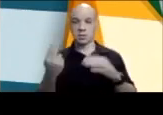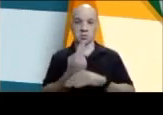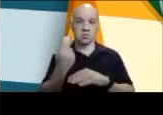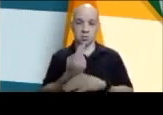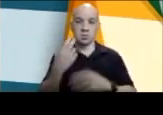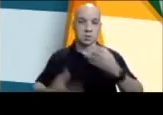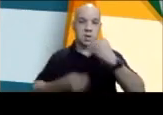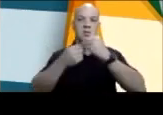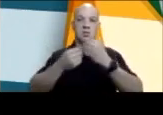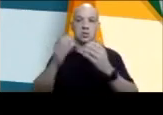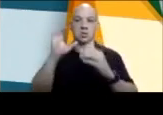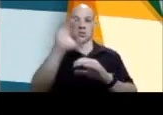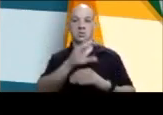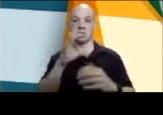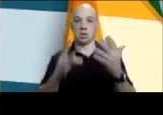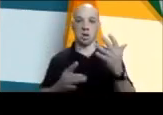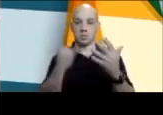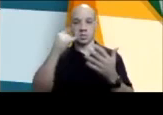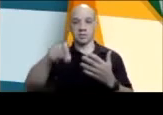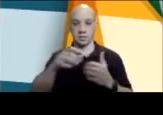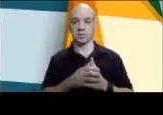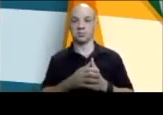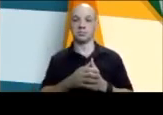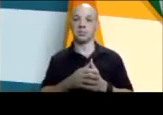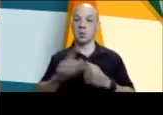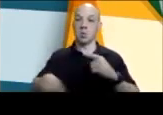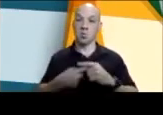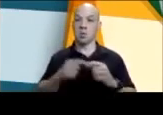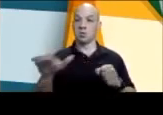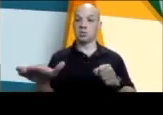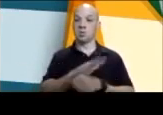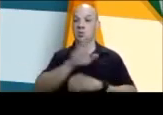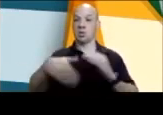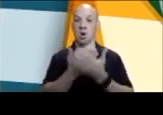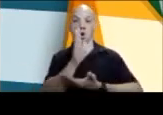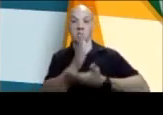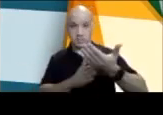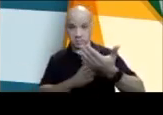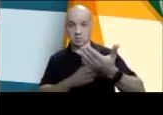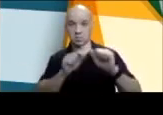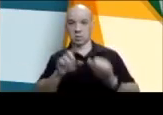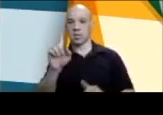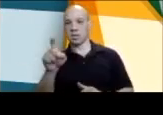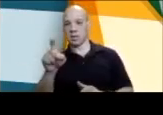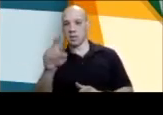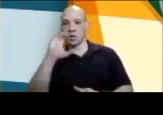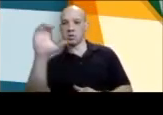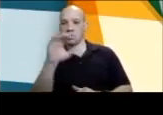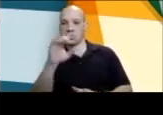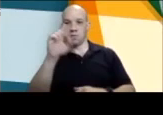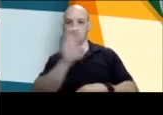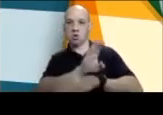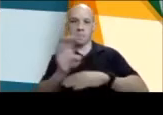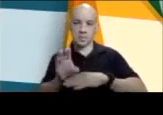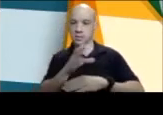additional search options as needed. Once you have completed those sections, you can click on the search for businesses